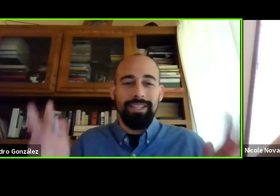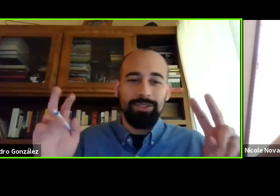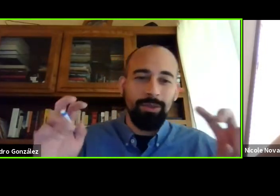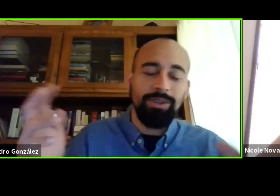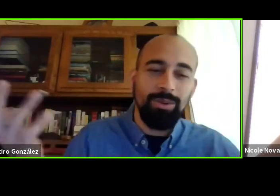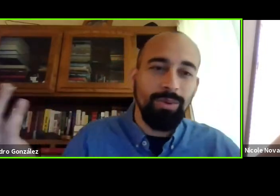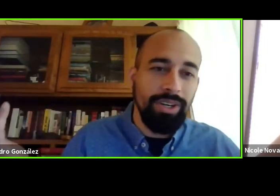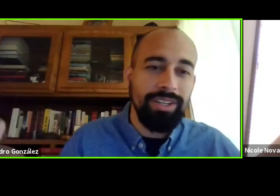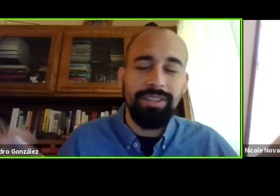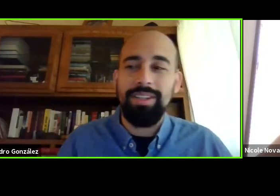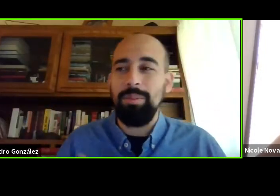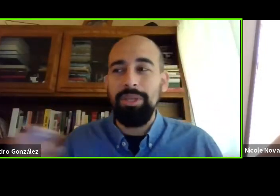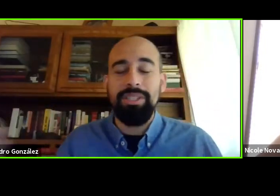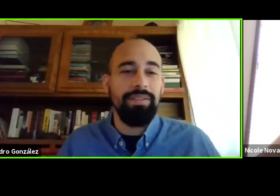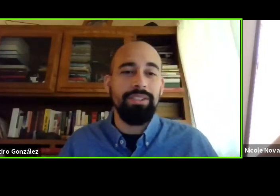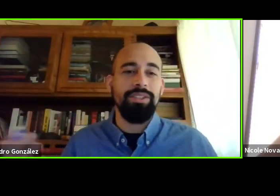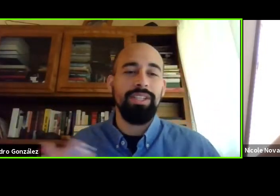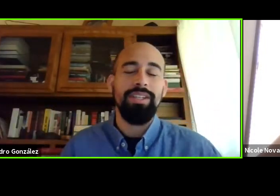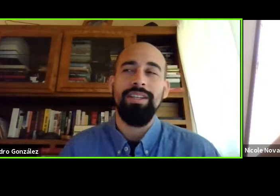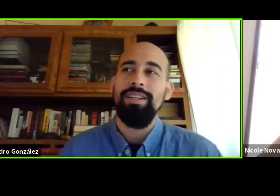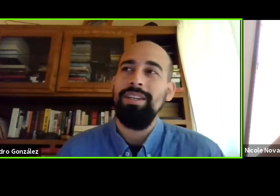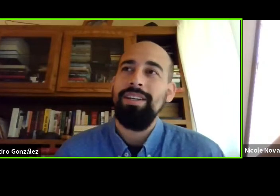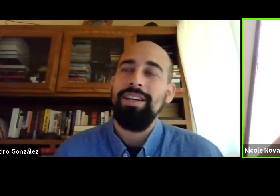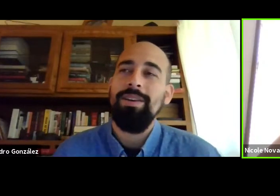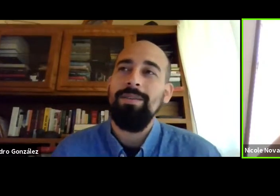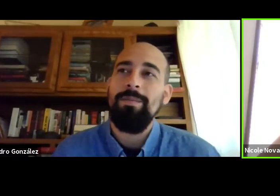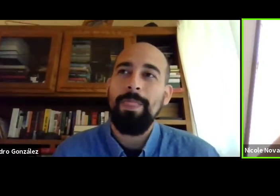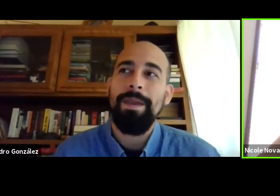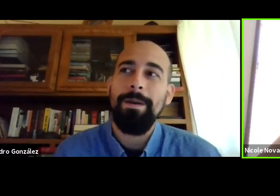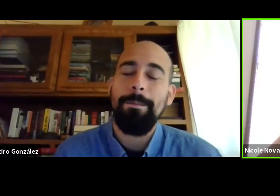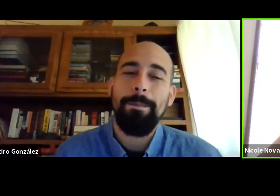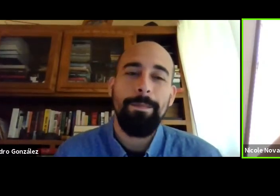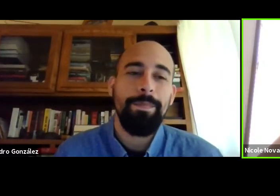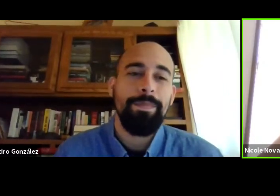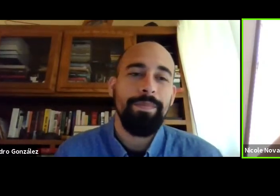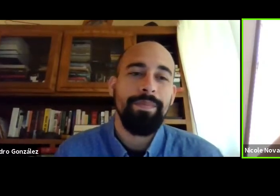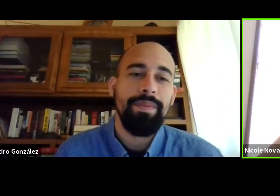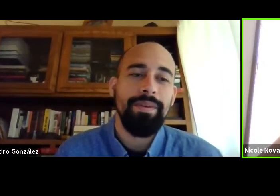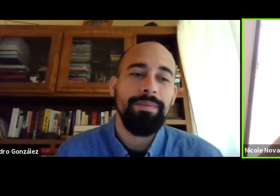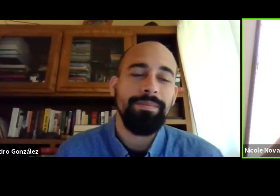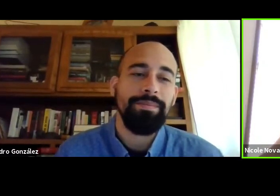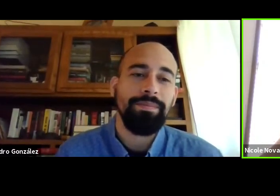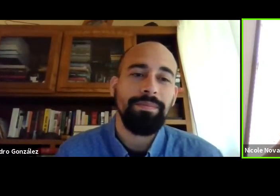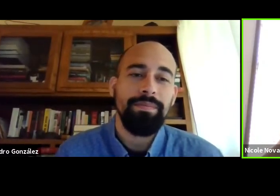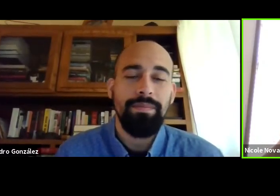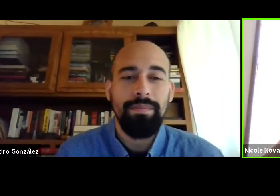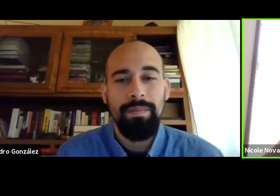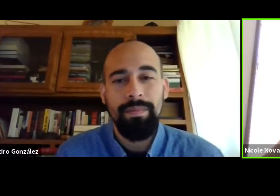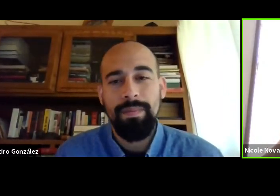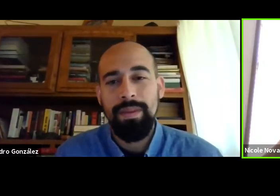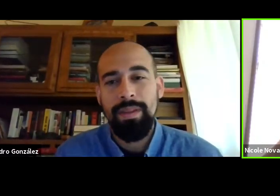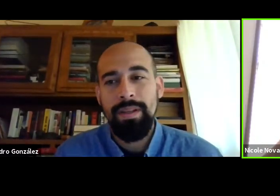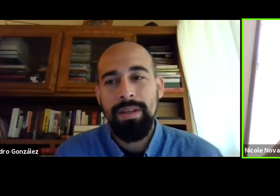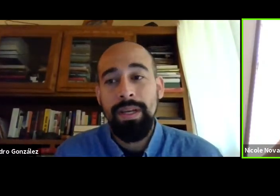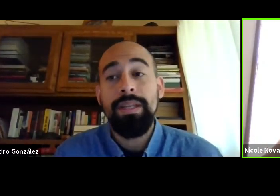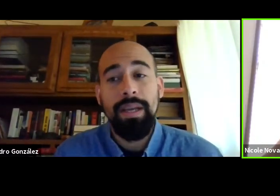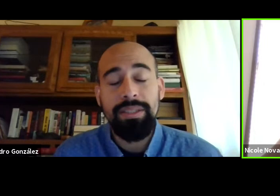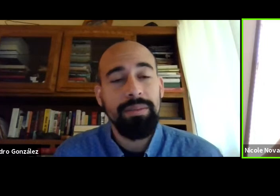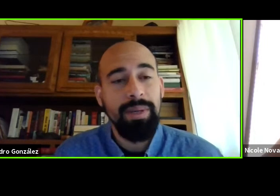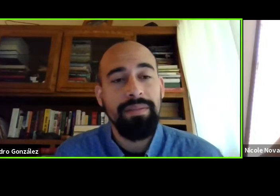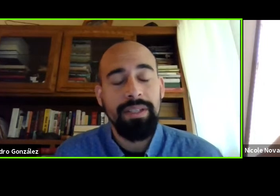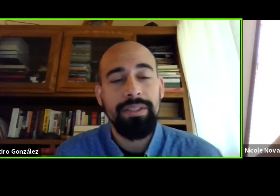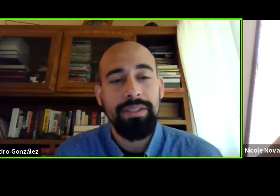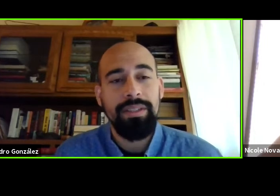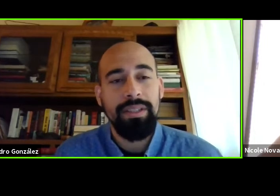create like a historical work you know like a piece of history yeah absolutely and do do you work with midos